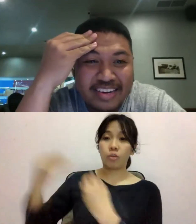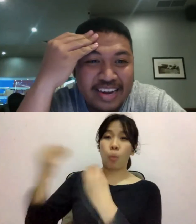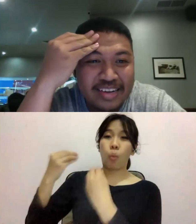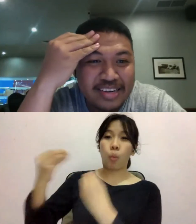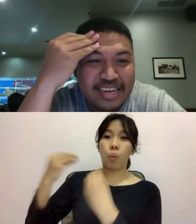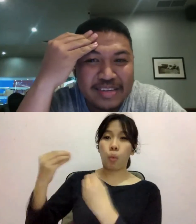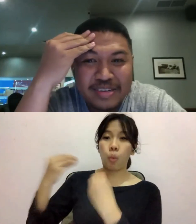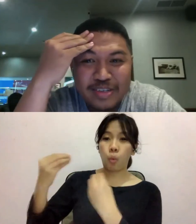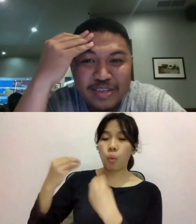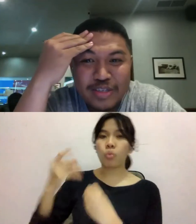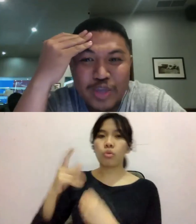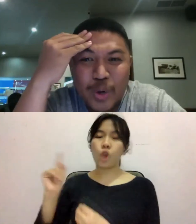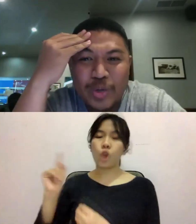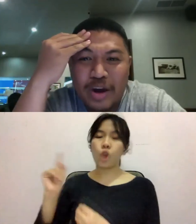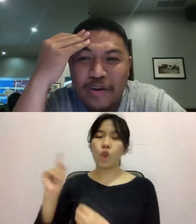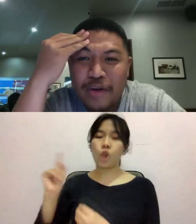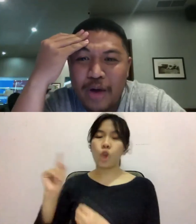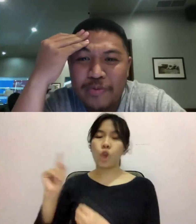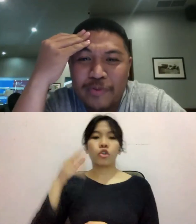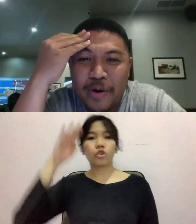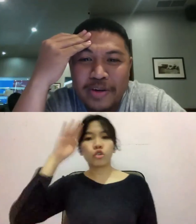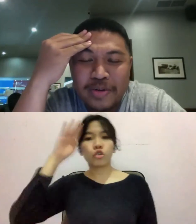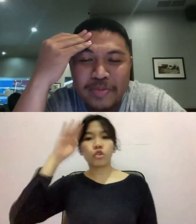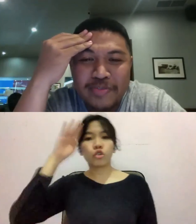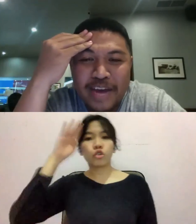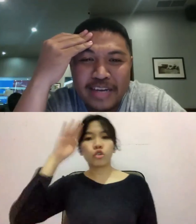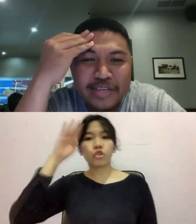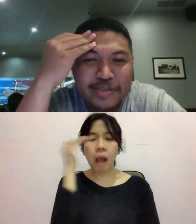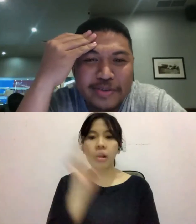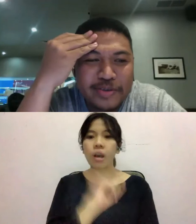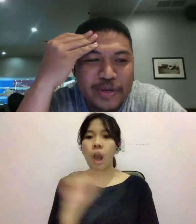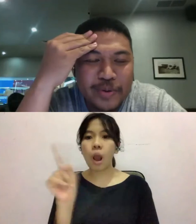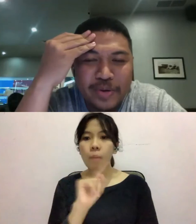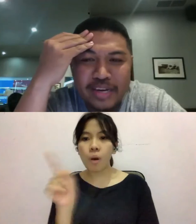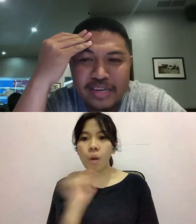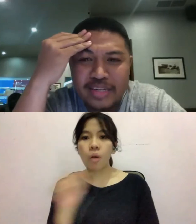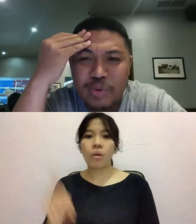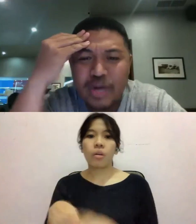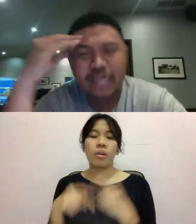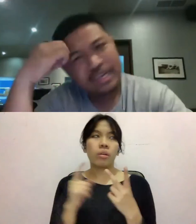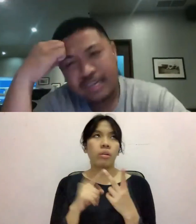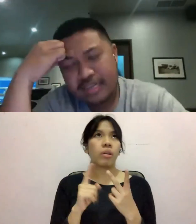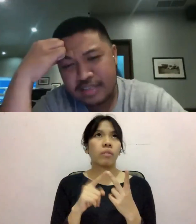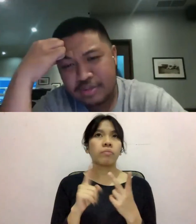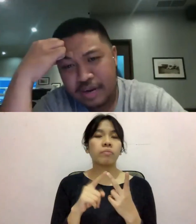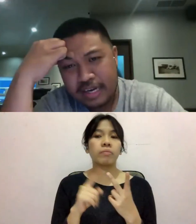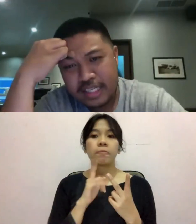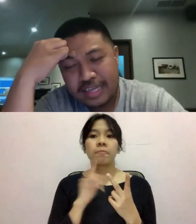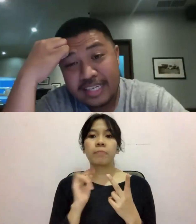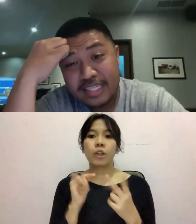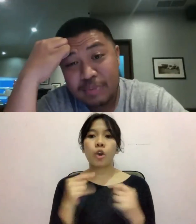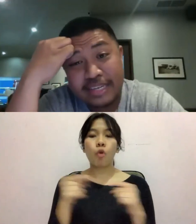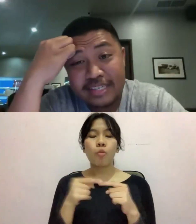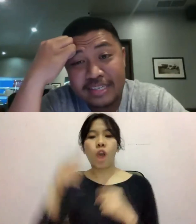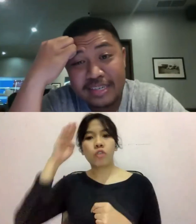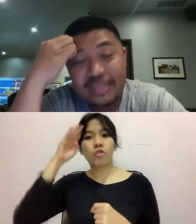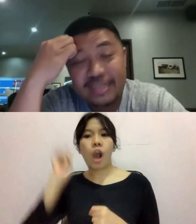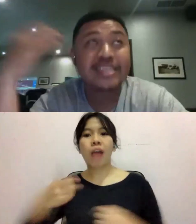cry and like showing our vulnerable values. You know, and that's why that